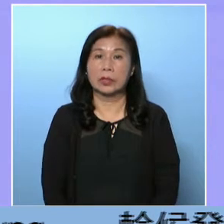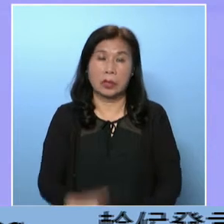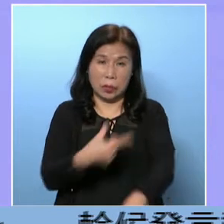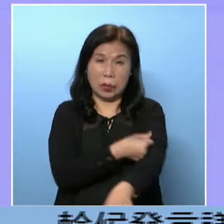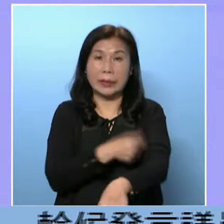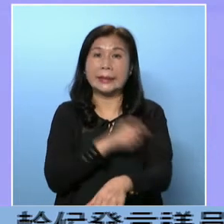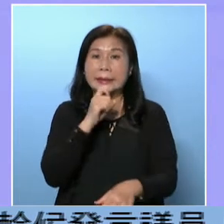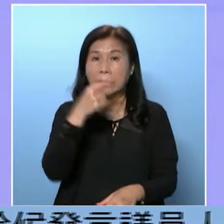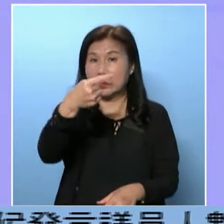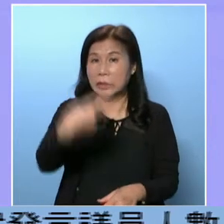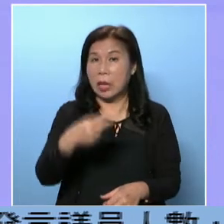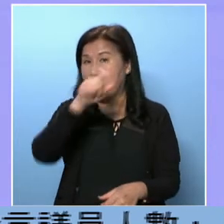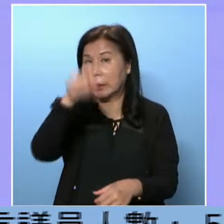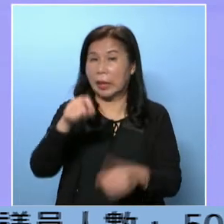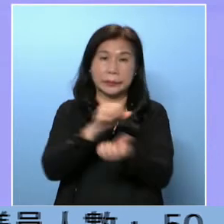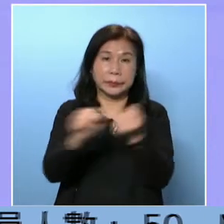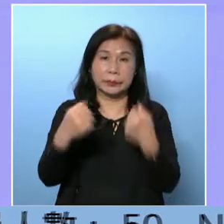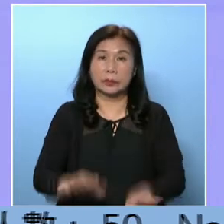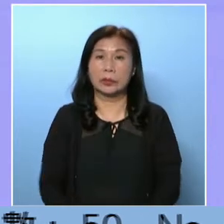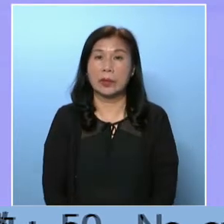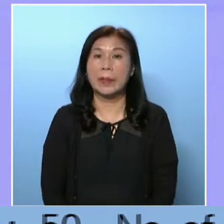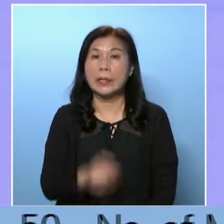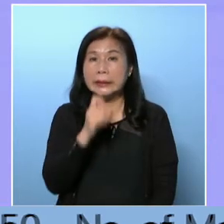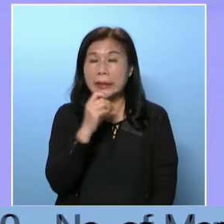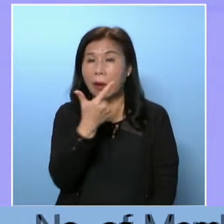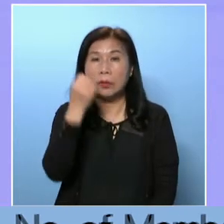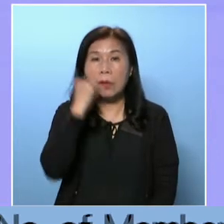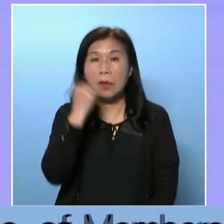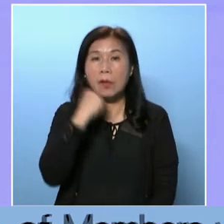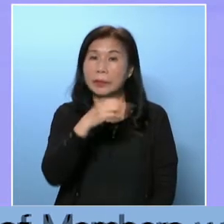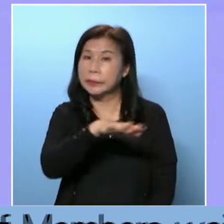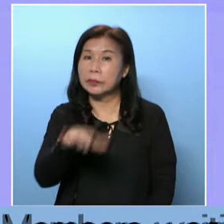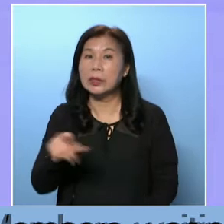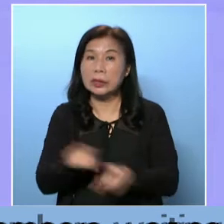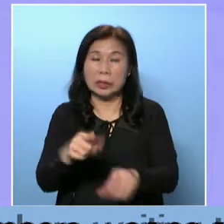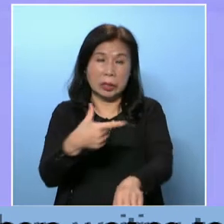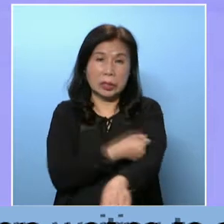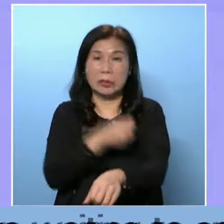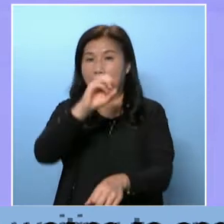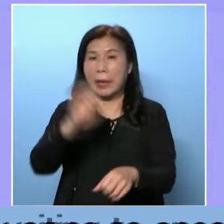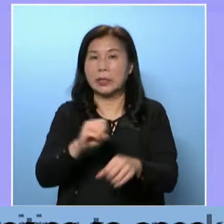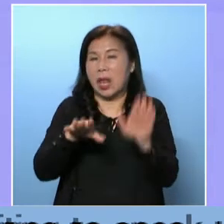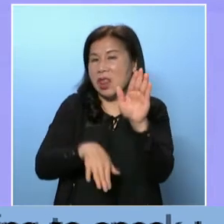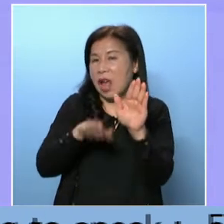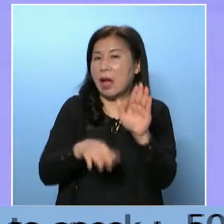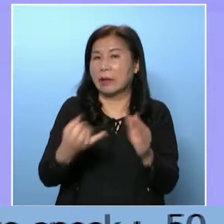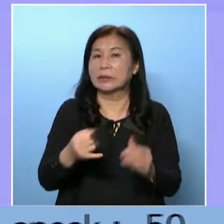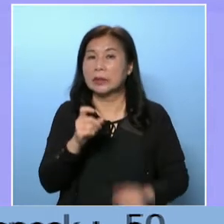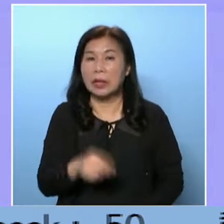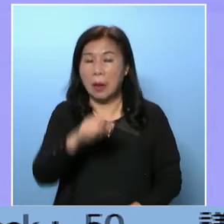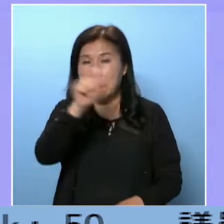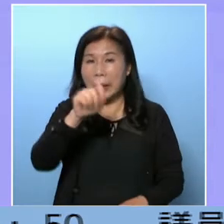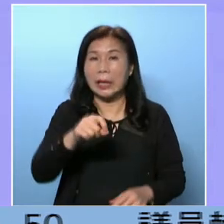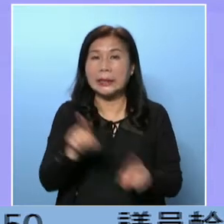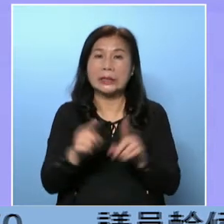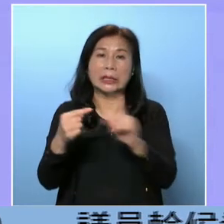vaccination. There are two bottlenecks. First, the vaccination rate of elderly people